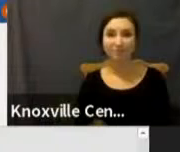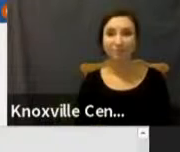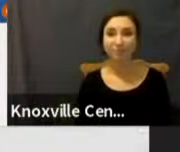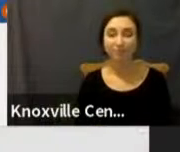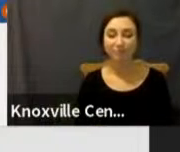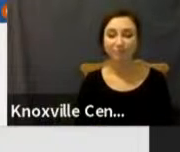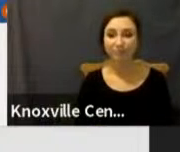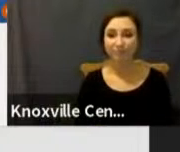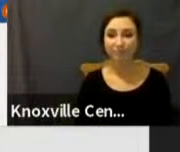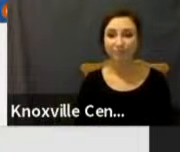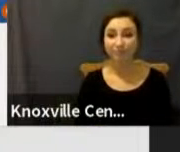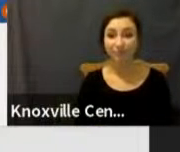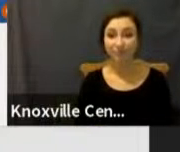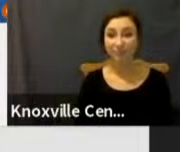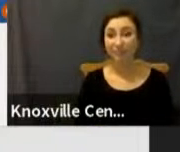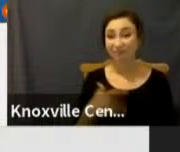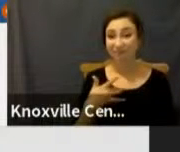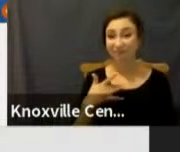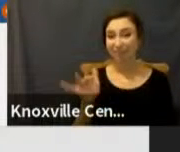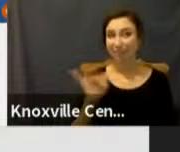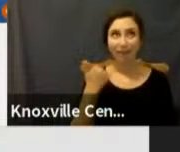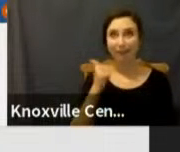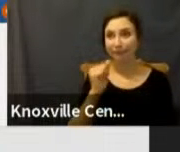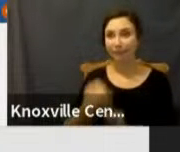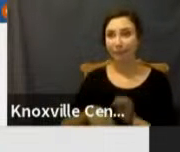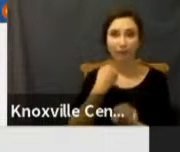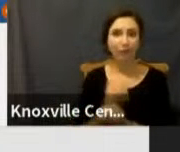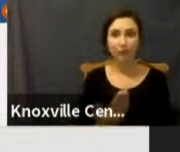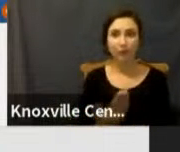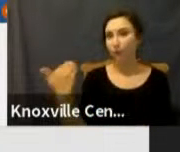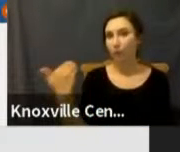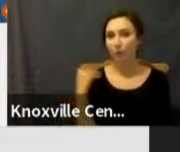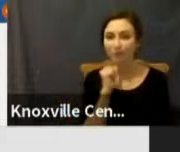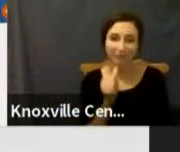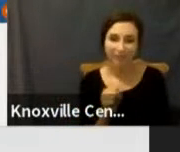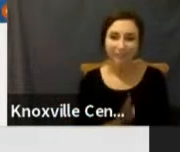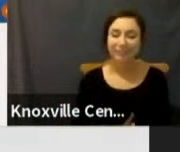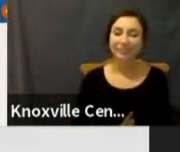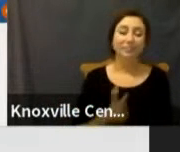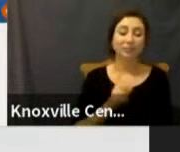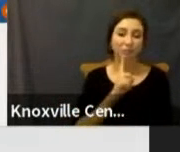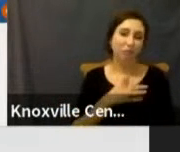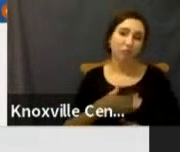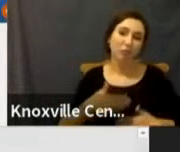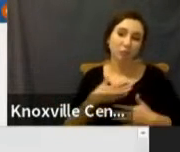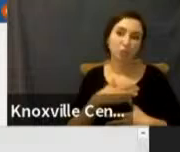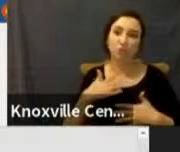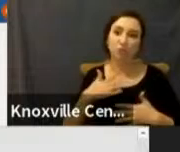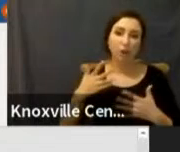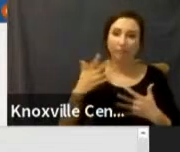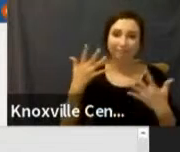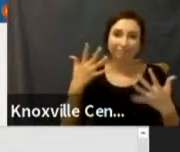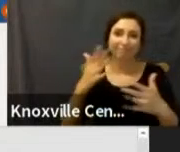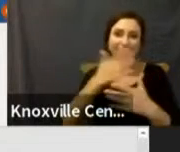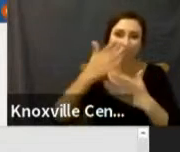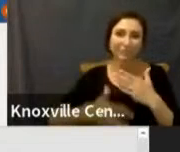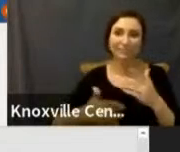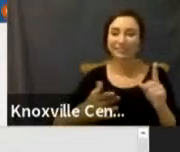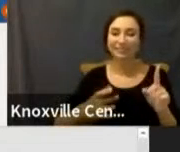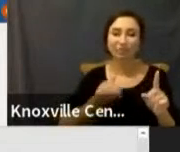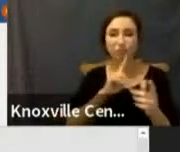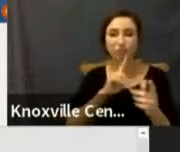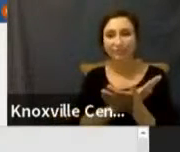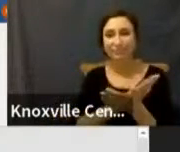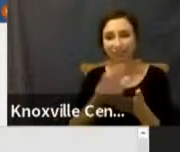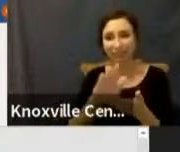It feels like 10 years ago, but it's not. Yeah, I really appreciate the completeness. It's really a nice document, I